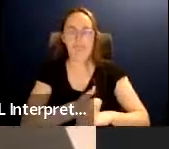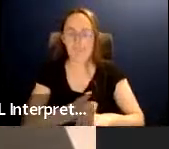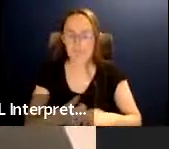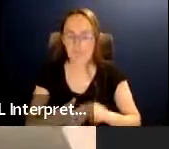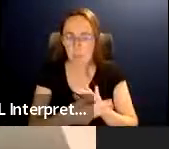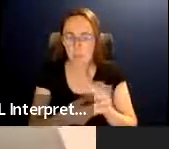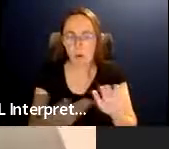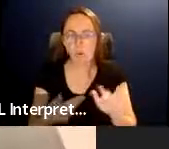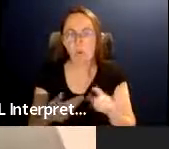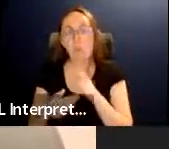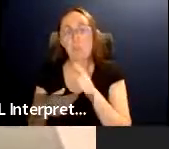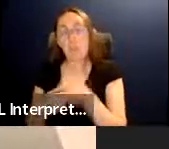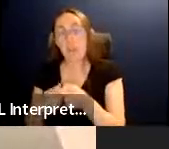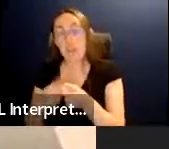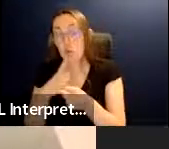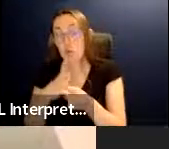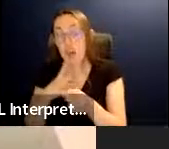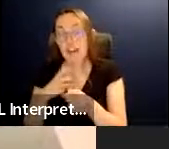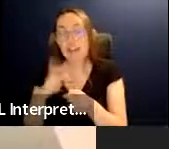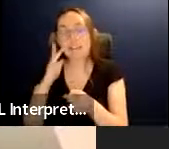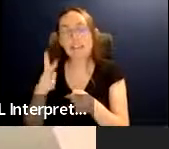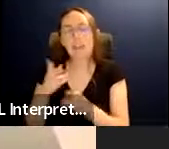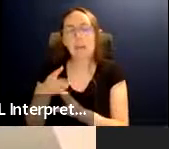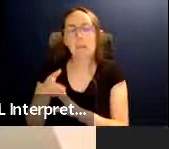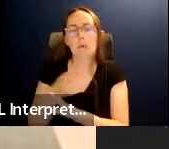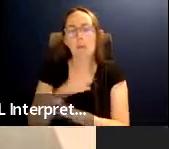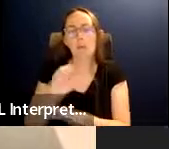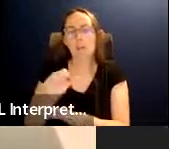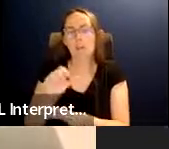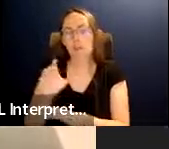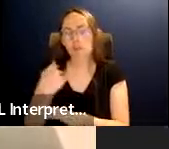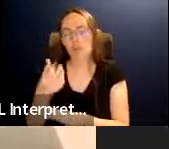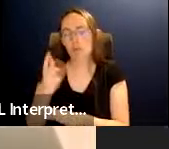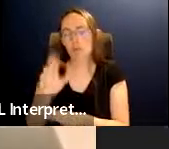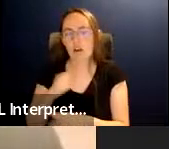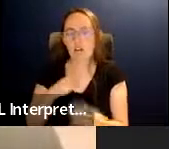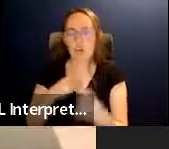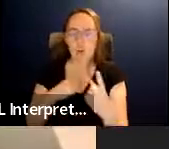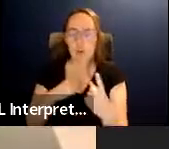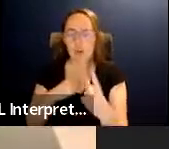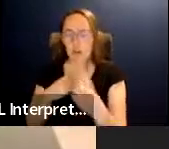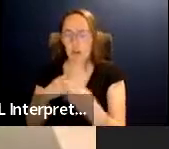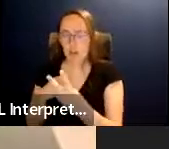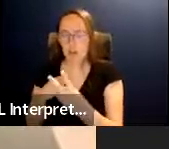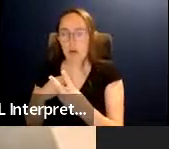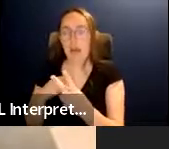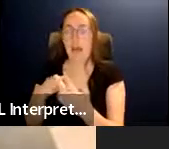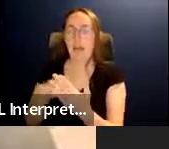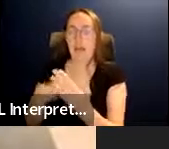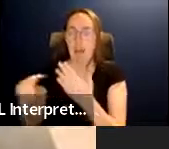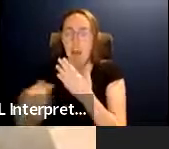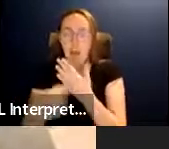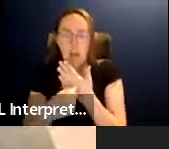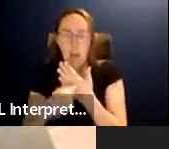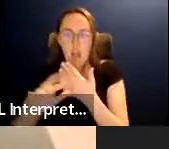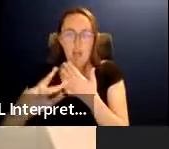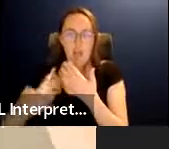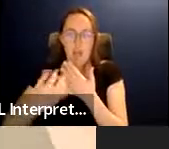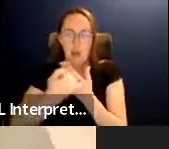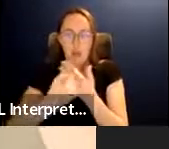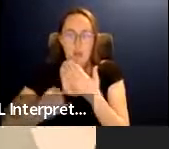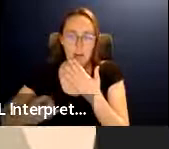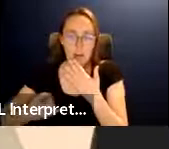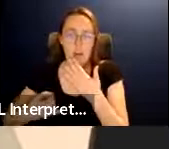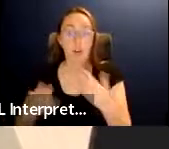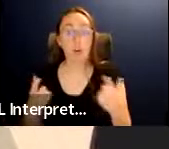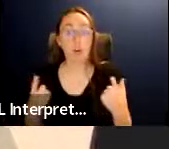been pre-scored. There's a score line 1, 2, and then on the back, here's our third score line. And what we have to